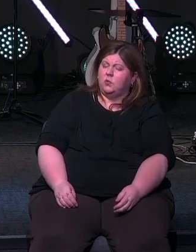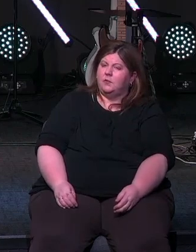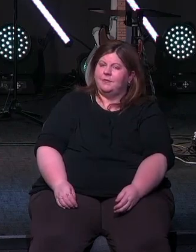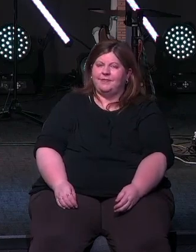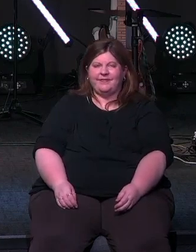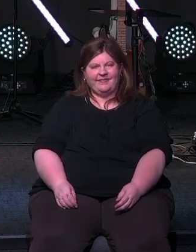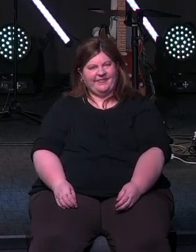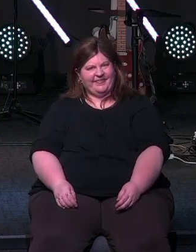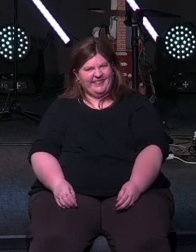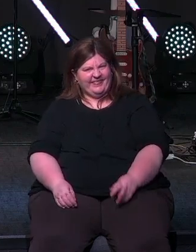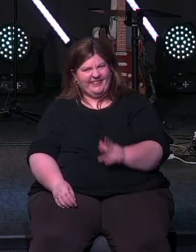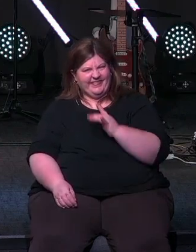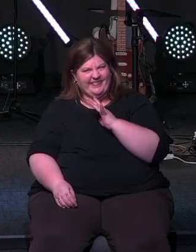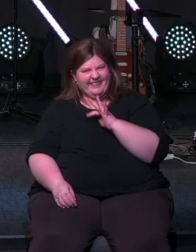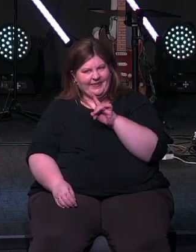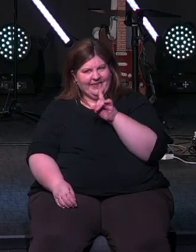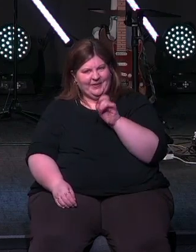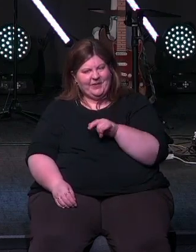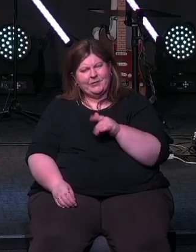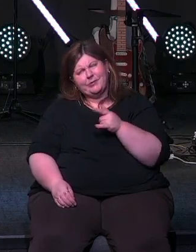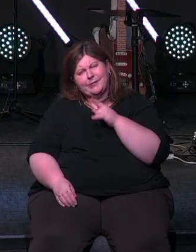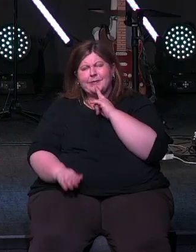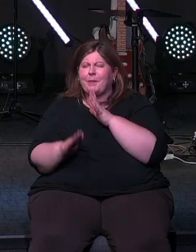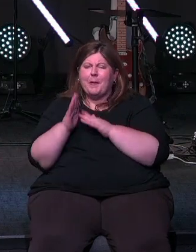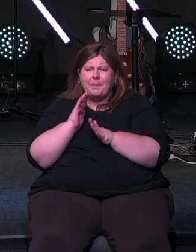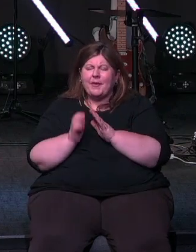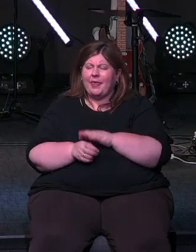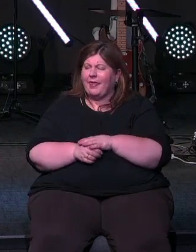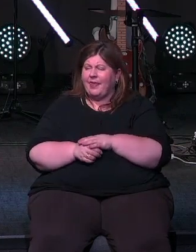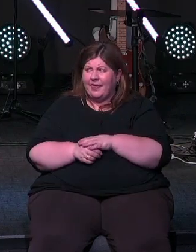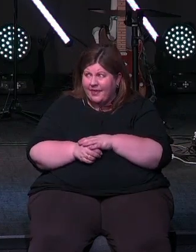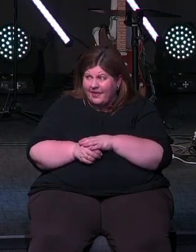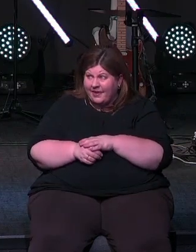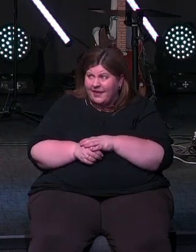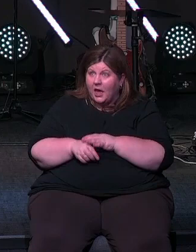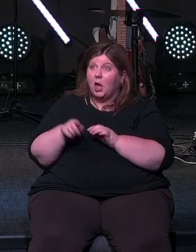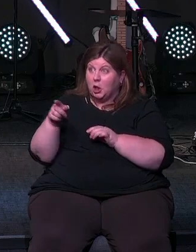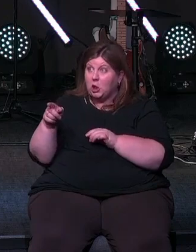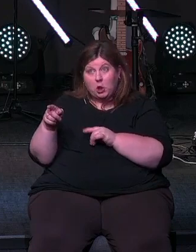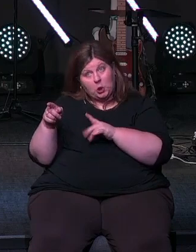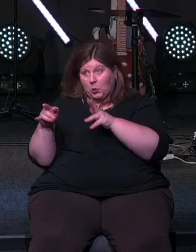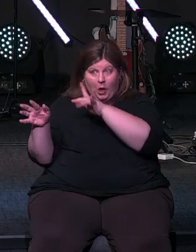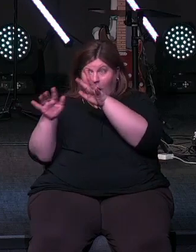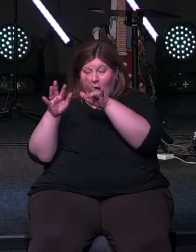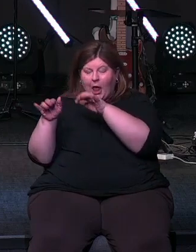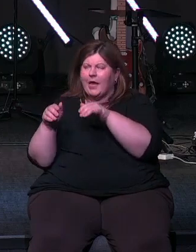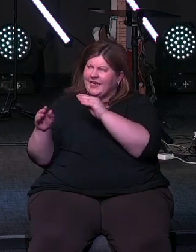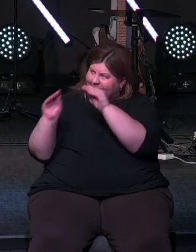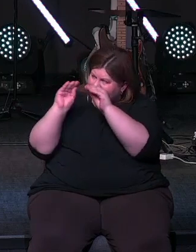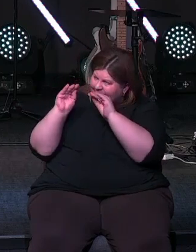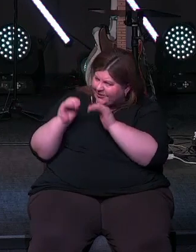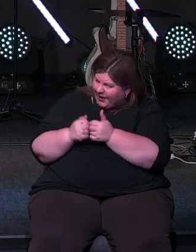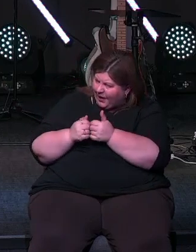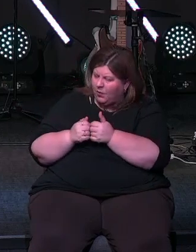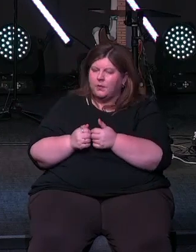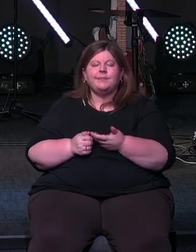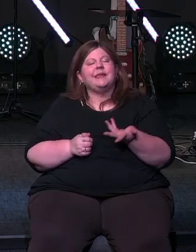I love that question, right? It comes across so humbly. Like, "Jesus, can you just teach us how to do what you do?" These disciples knew how to